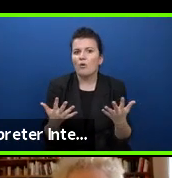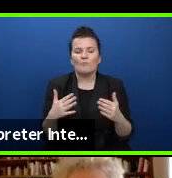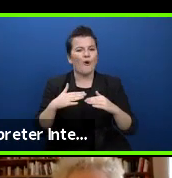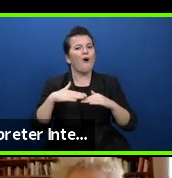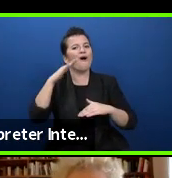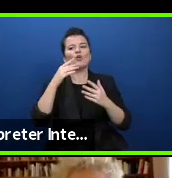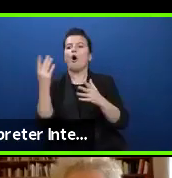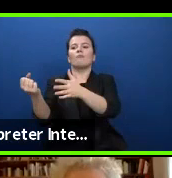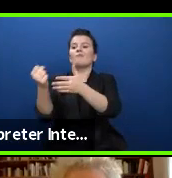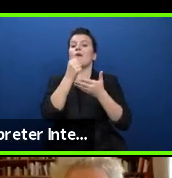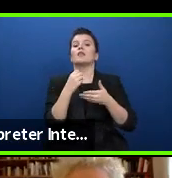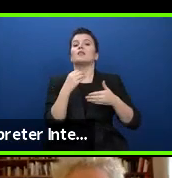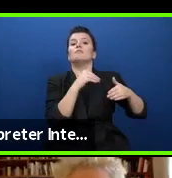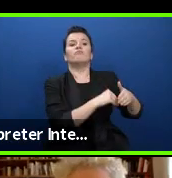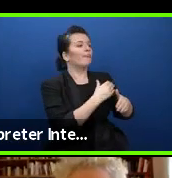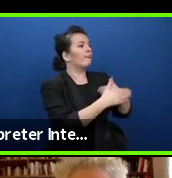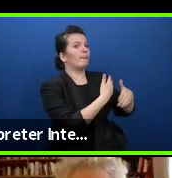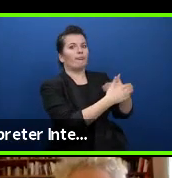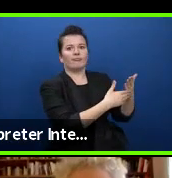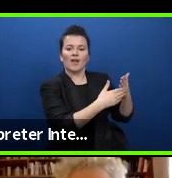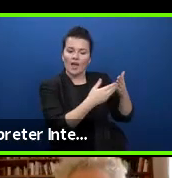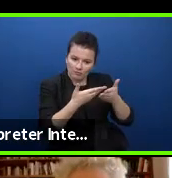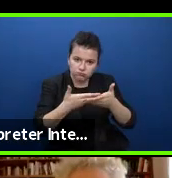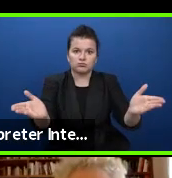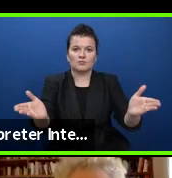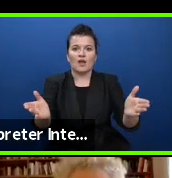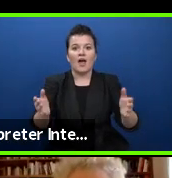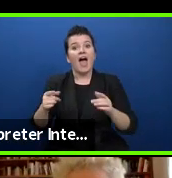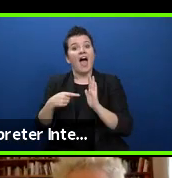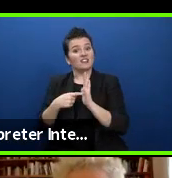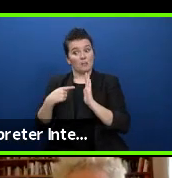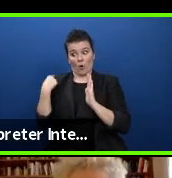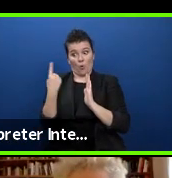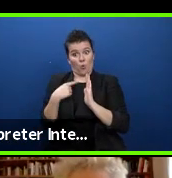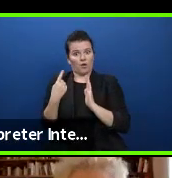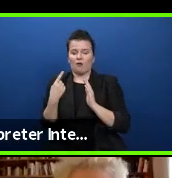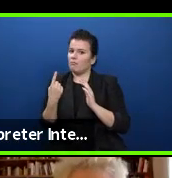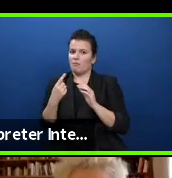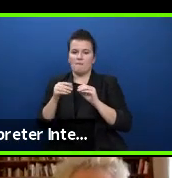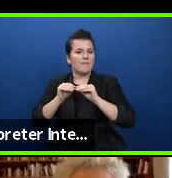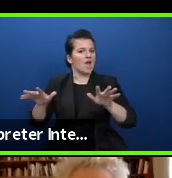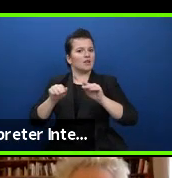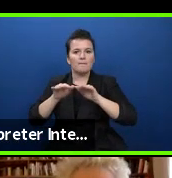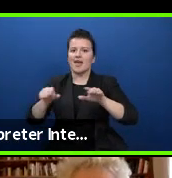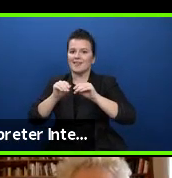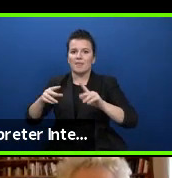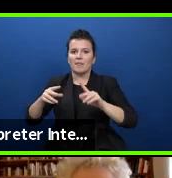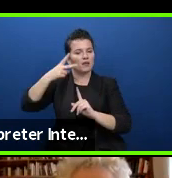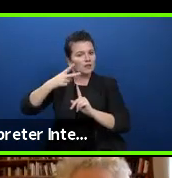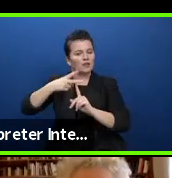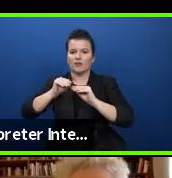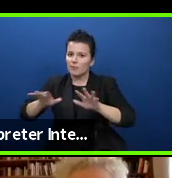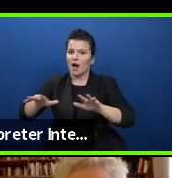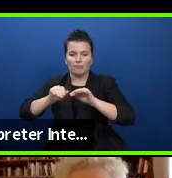example, more or less constantly in radio, on radio, on TV. The media is really interested what's going on. So it's now